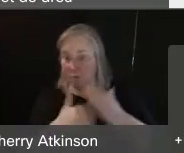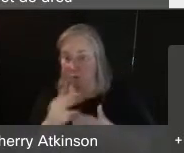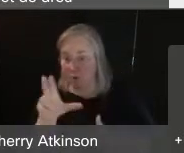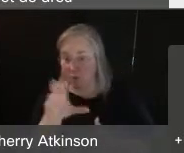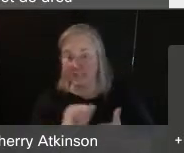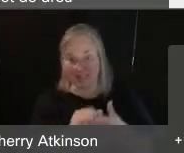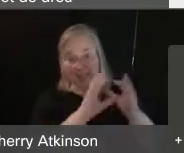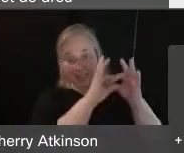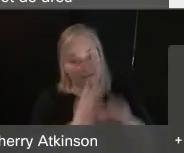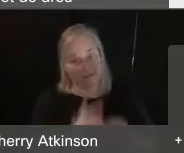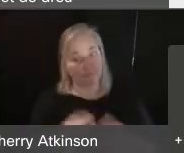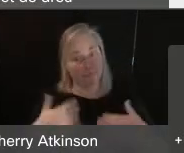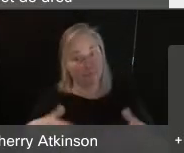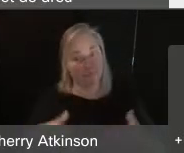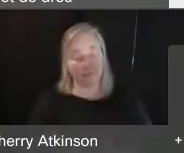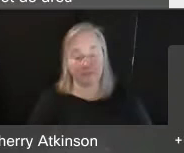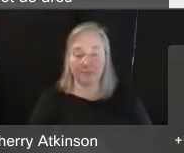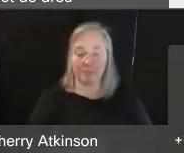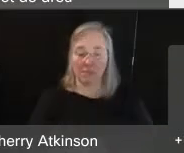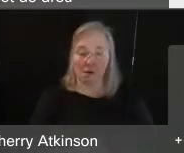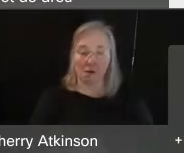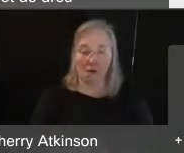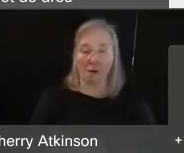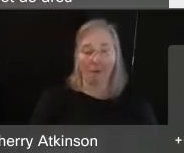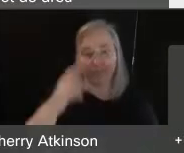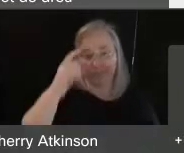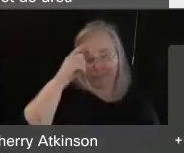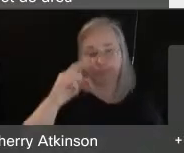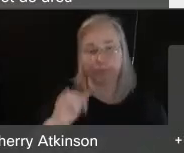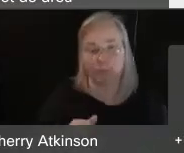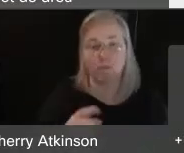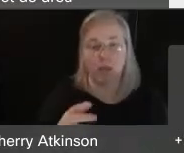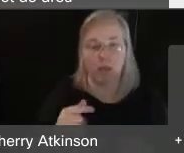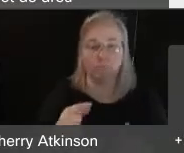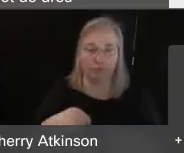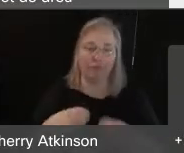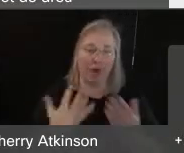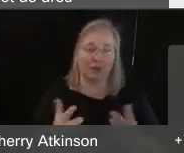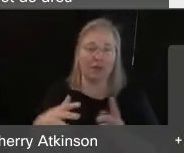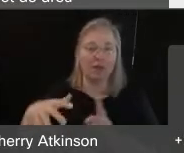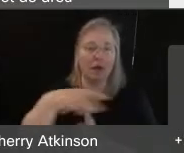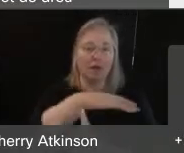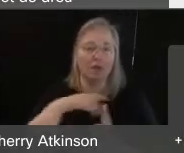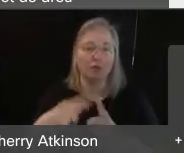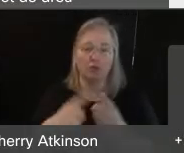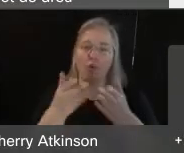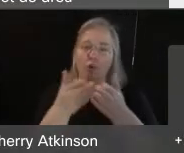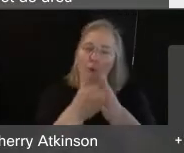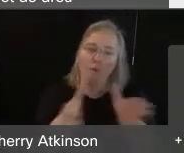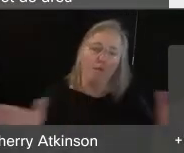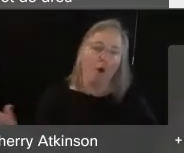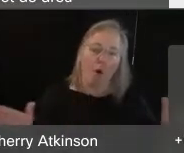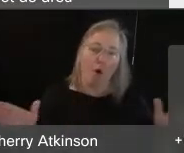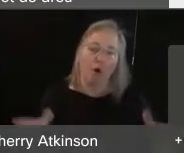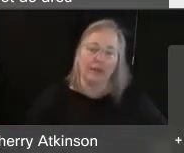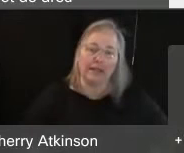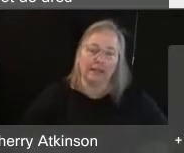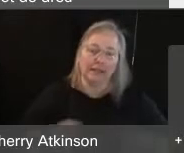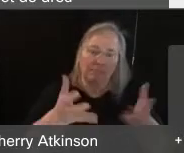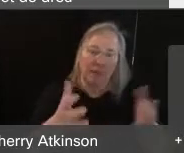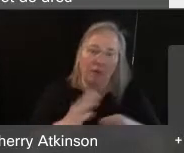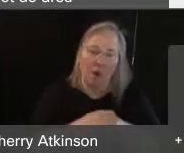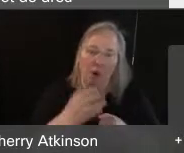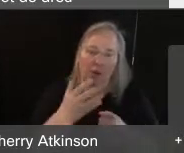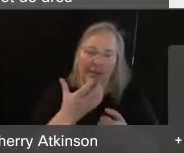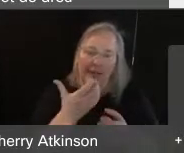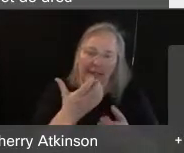So your point is it brings context to the overall spending on a per pupil basis